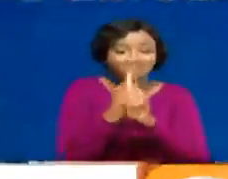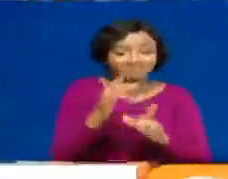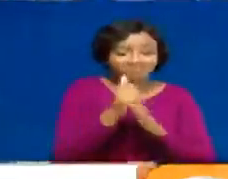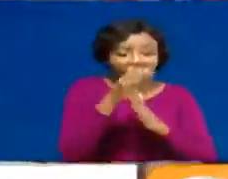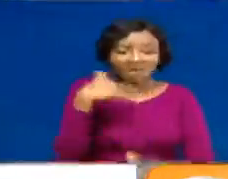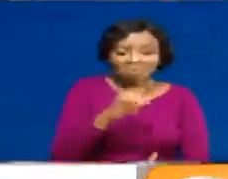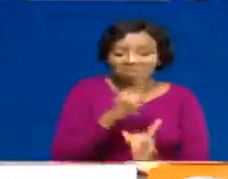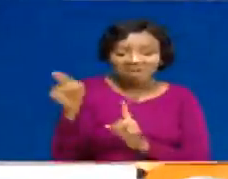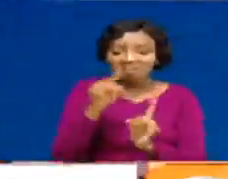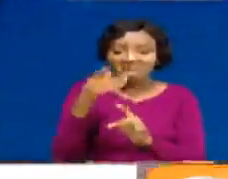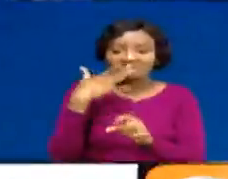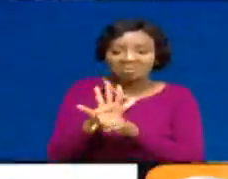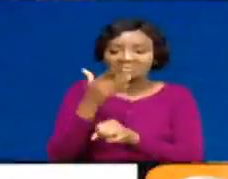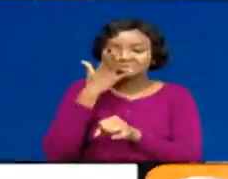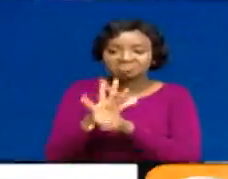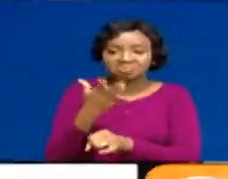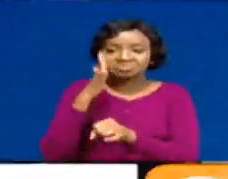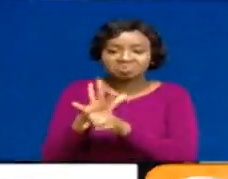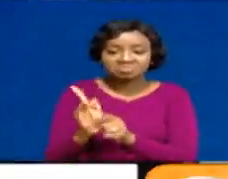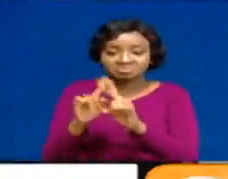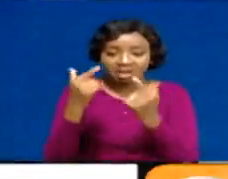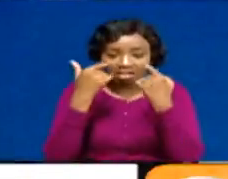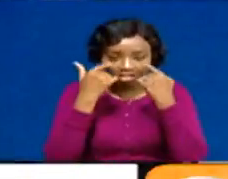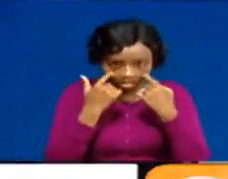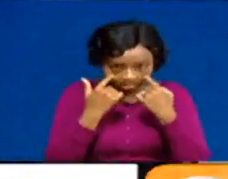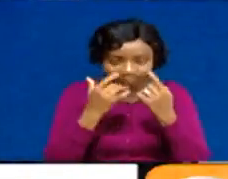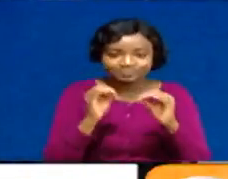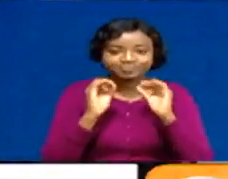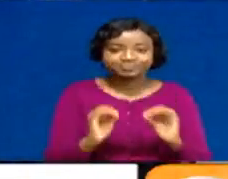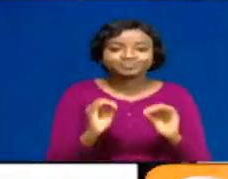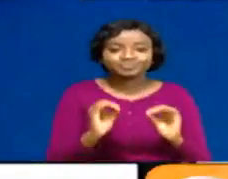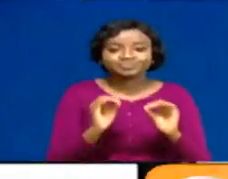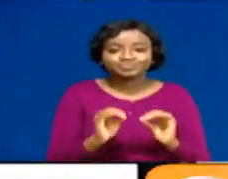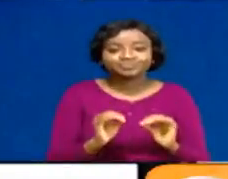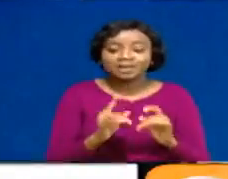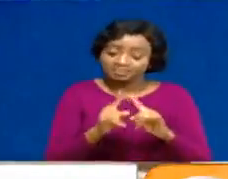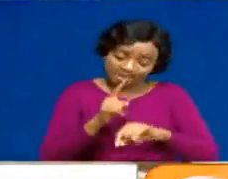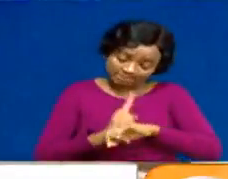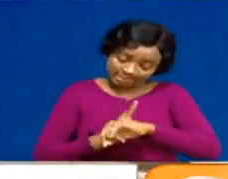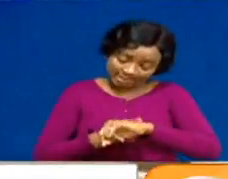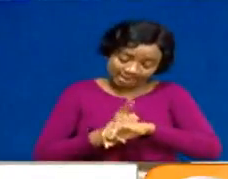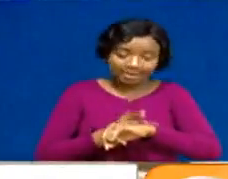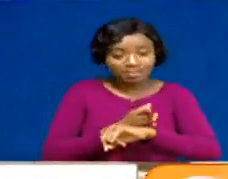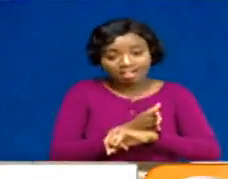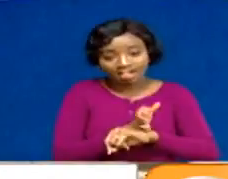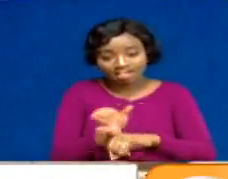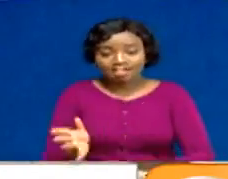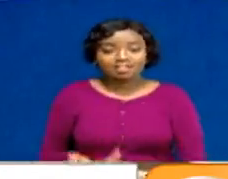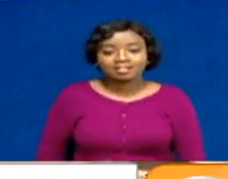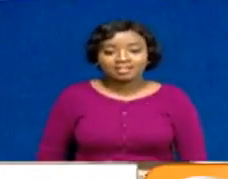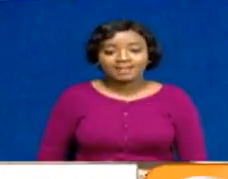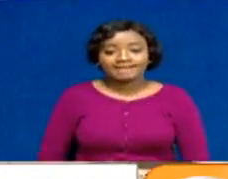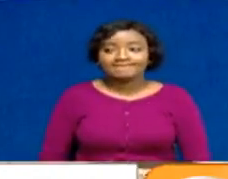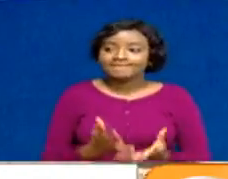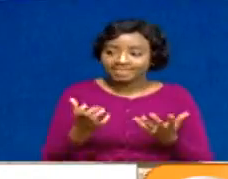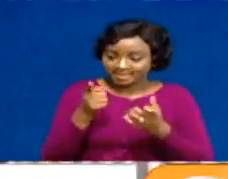with a promise to settle the matter, but the latest notice indicates that time could be running out for the residents when the matter